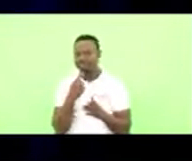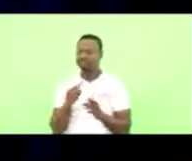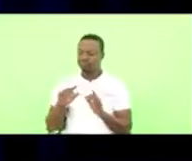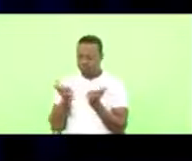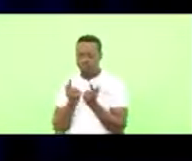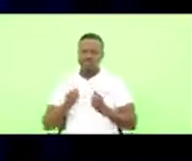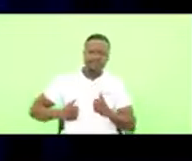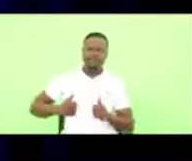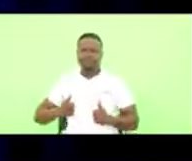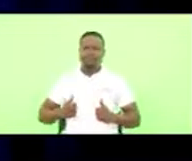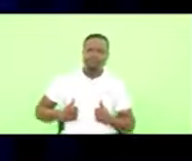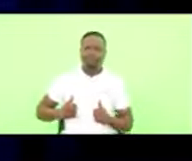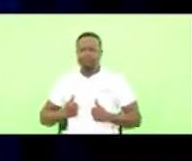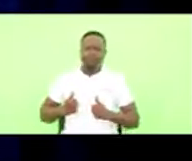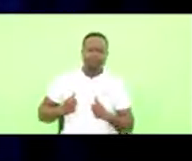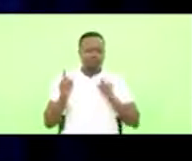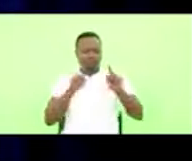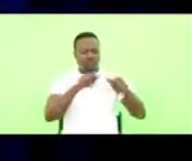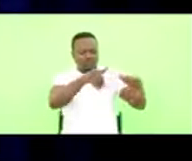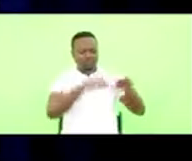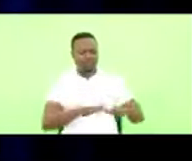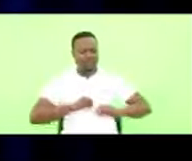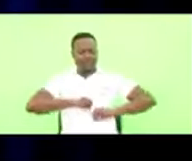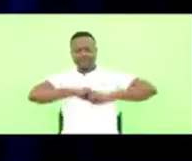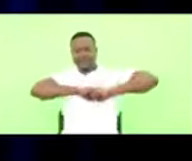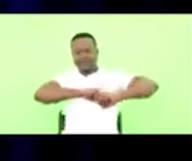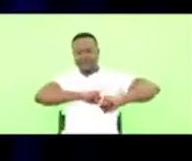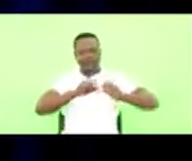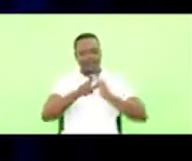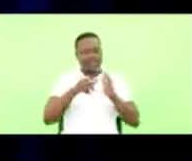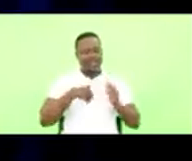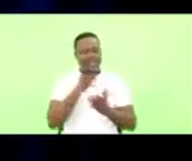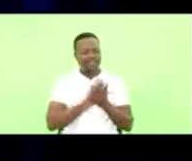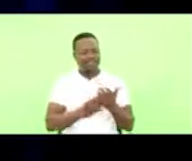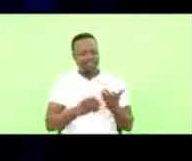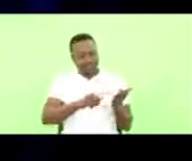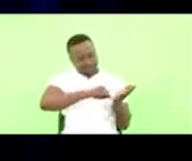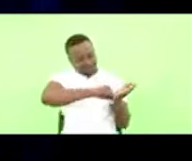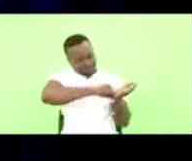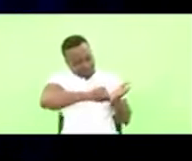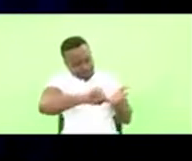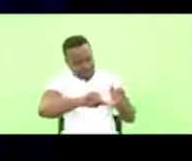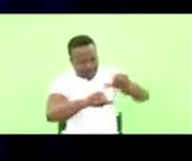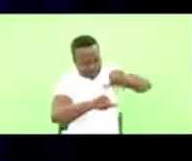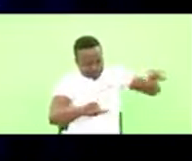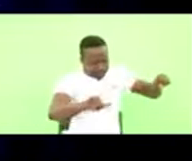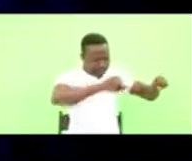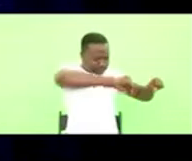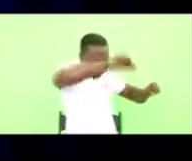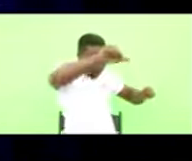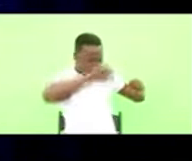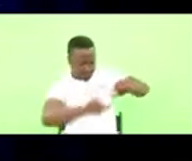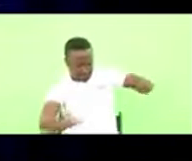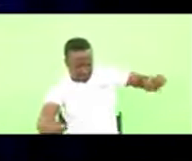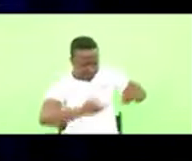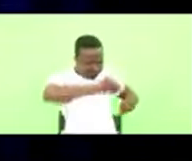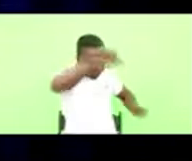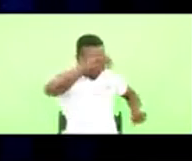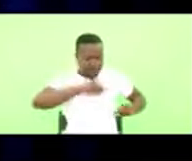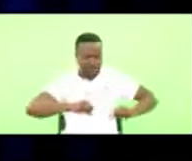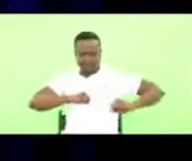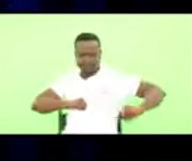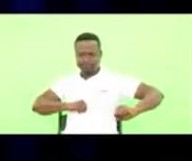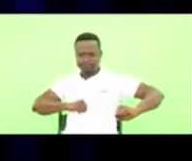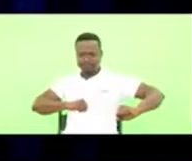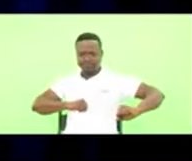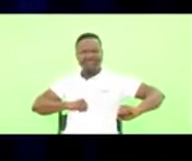and made the tomb secure by putting a seal on the stone and posting the guard. So